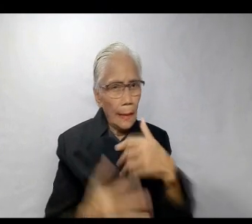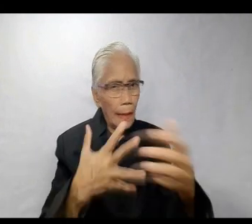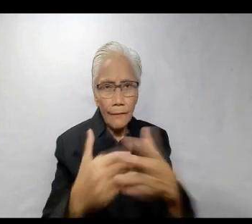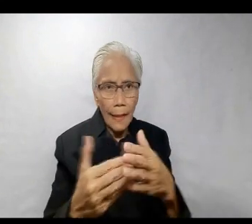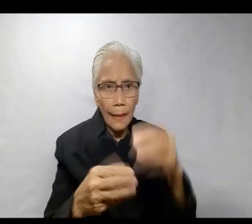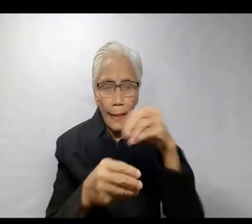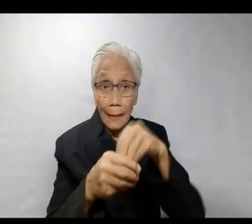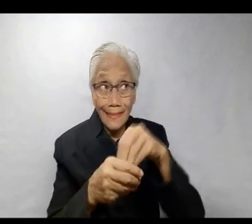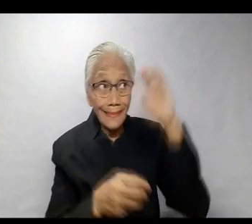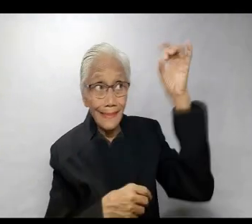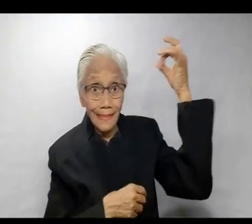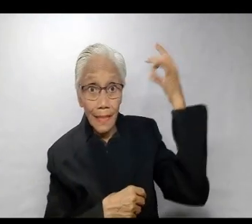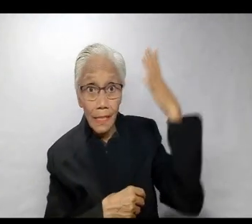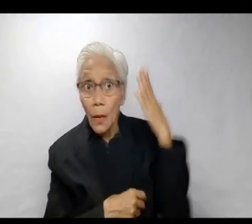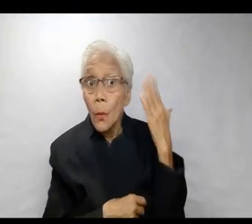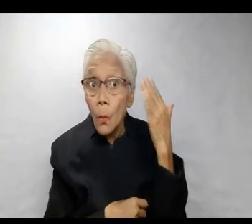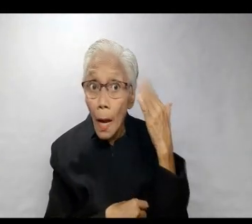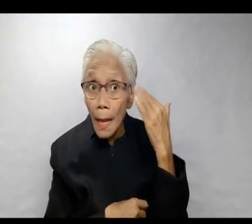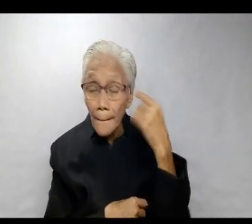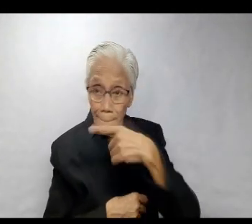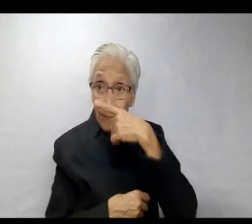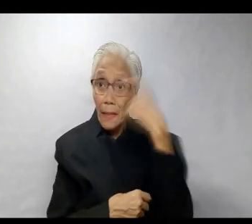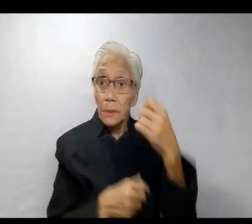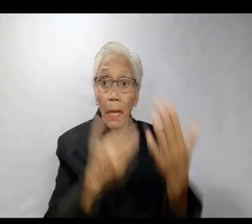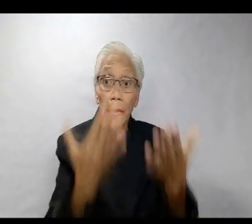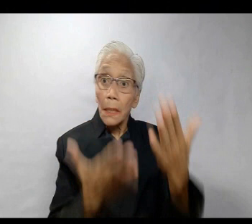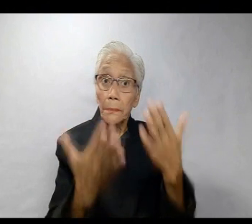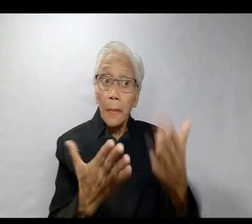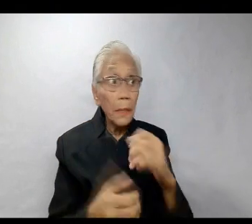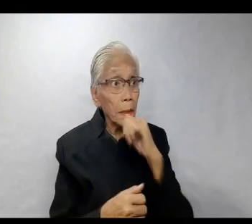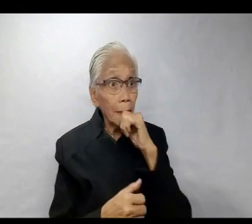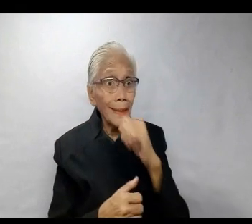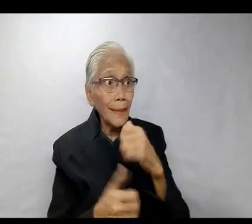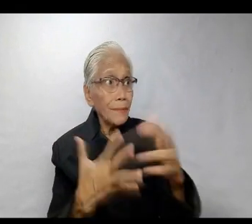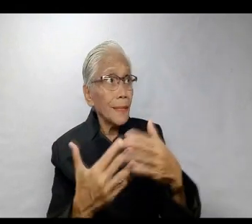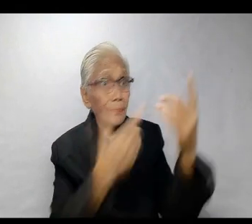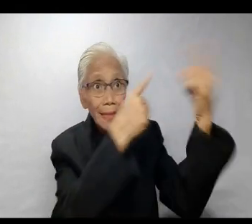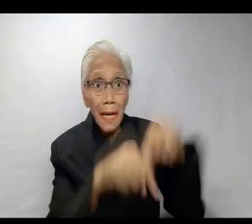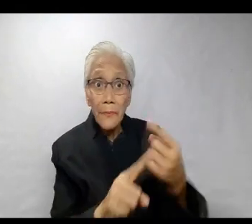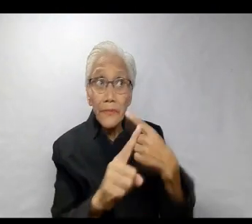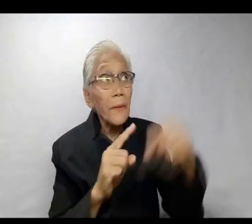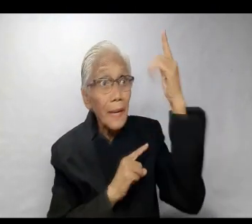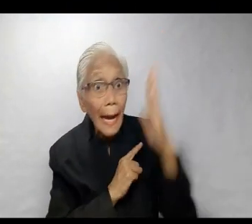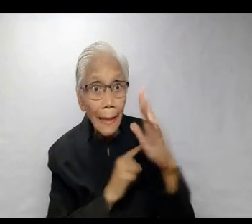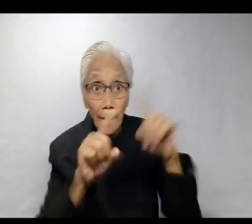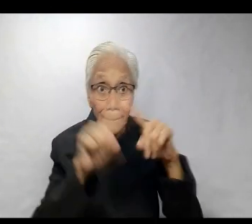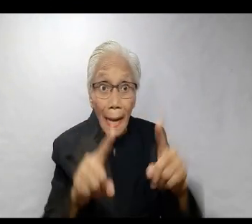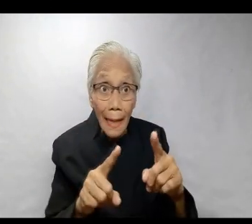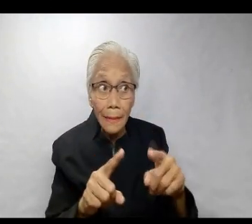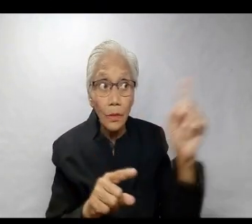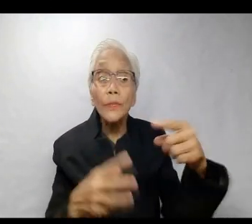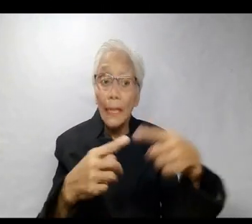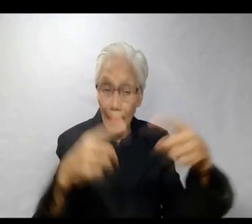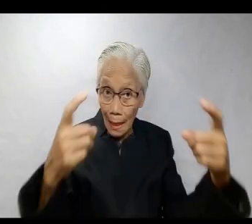in the state of grace. Why? Because the blessings most likely never even come from God. Nanggagaling sa